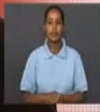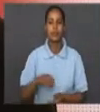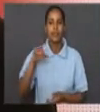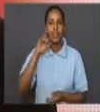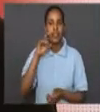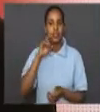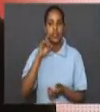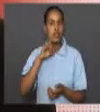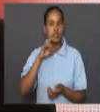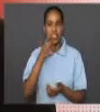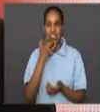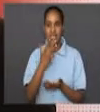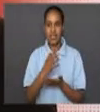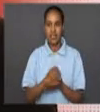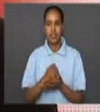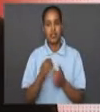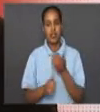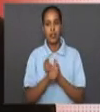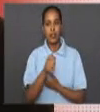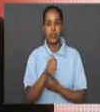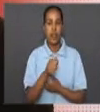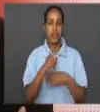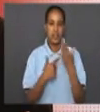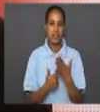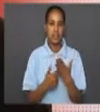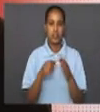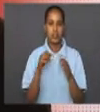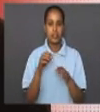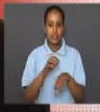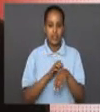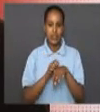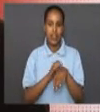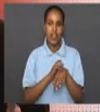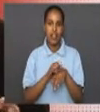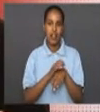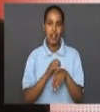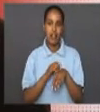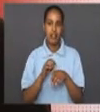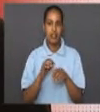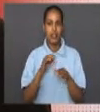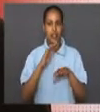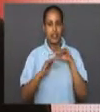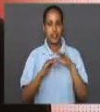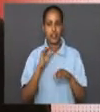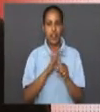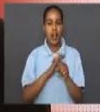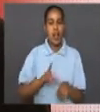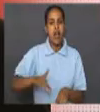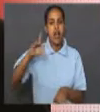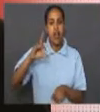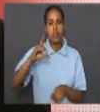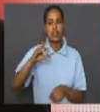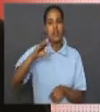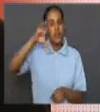Perspex does have disadvantages, however. It can shatter under a sufficiently high